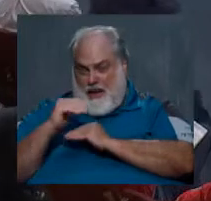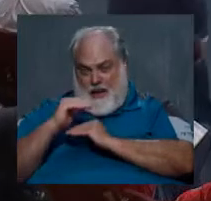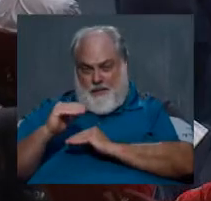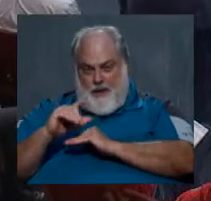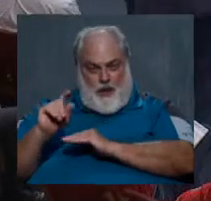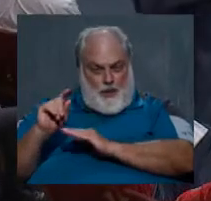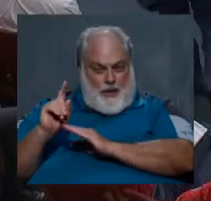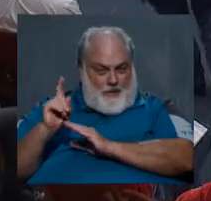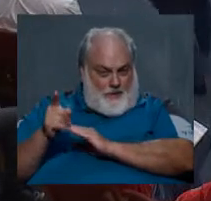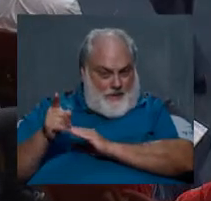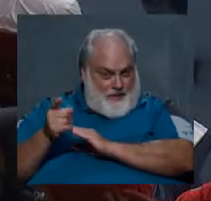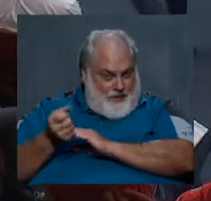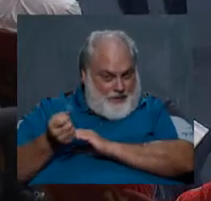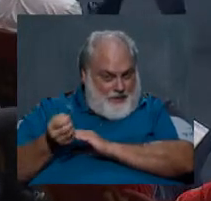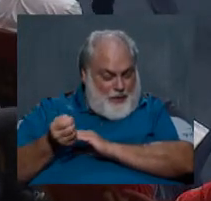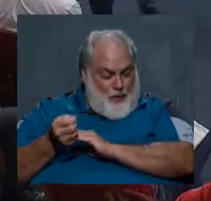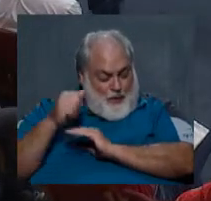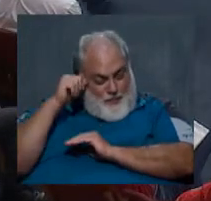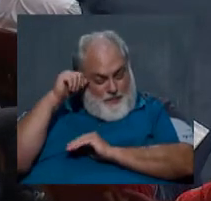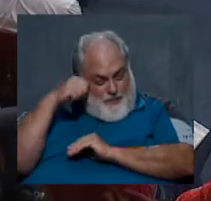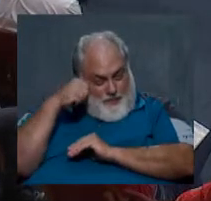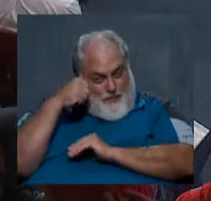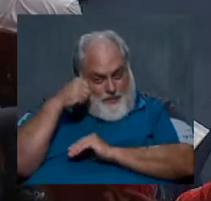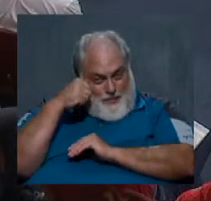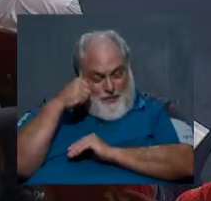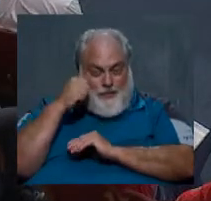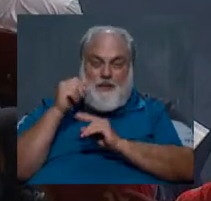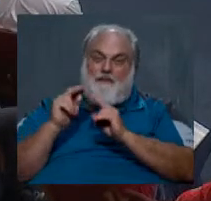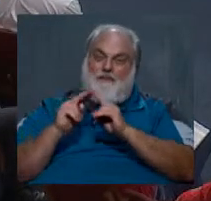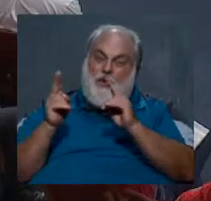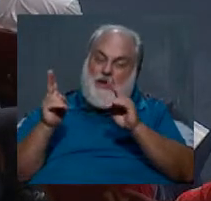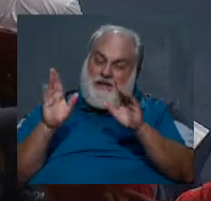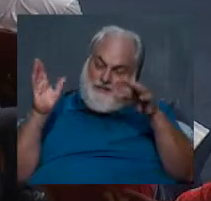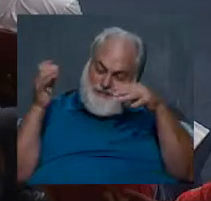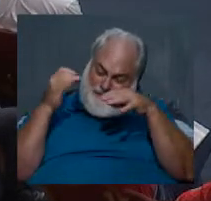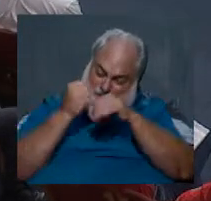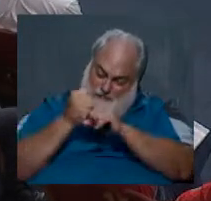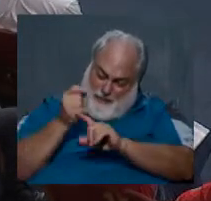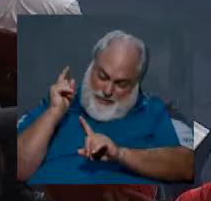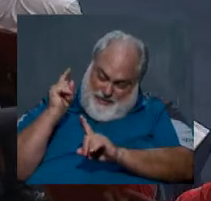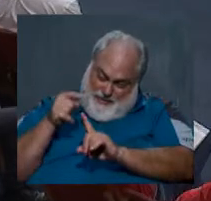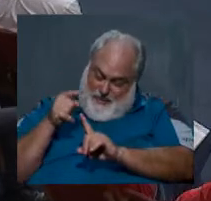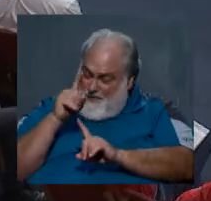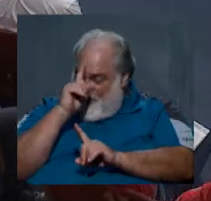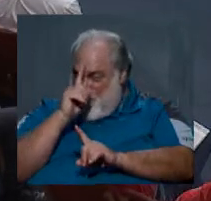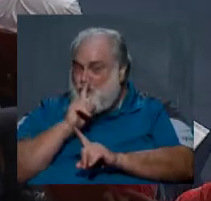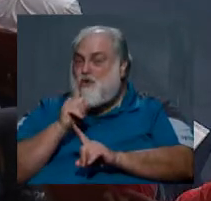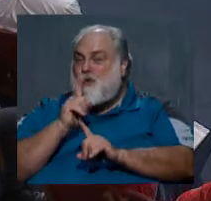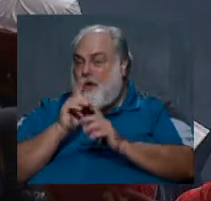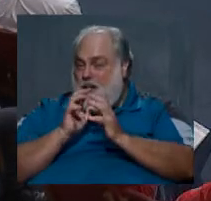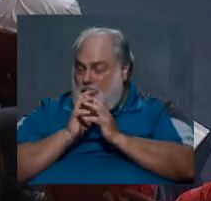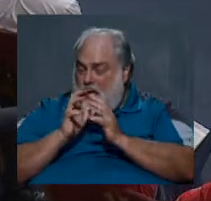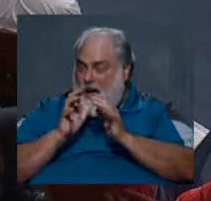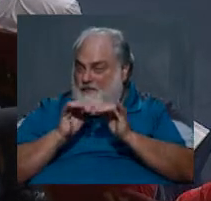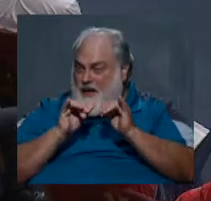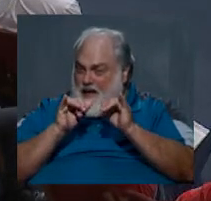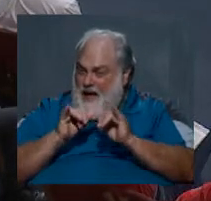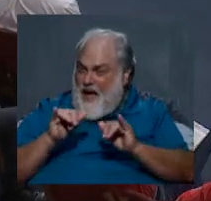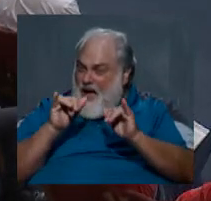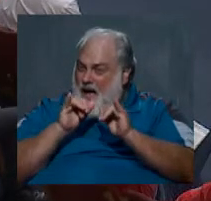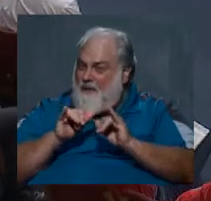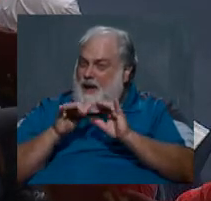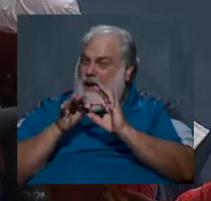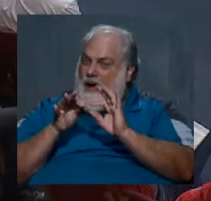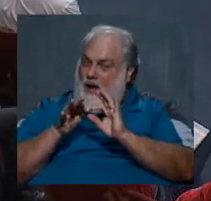So keep that in mind to be expeditious. I'm sure there'll be a lot of commonality and things